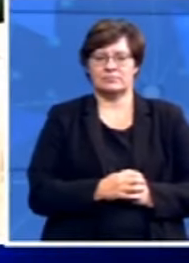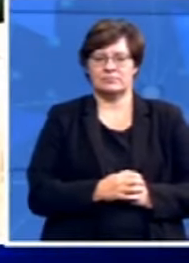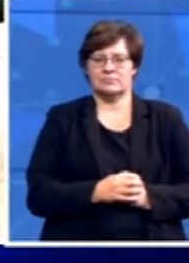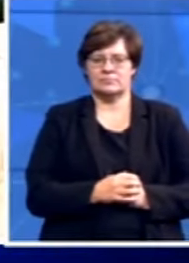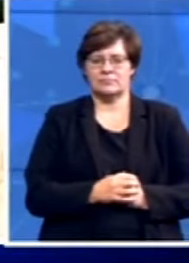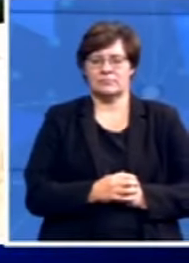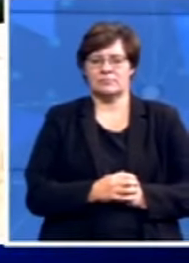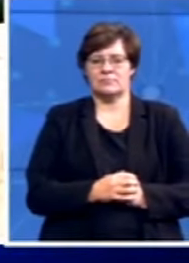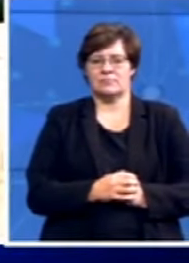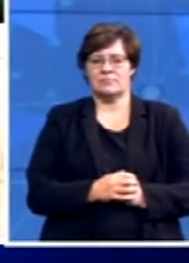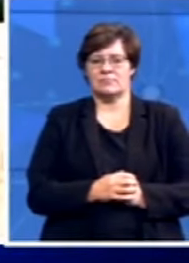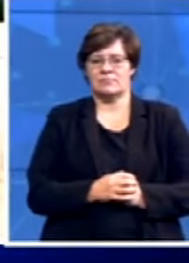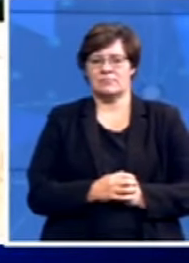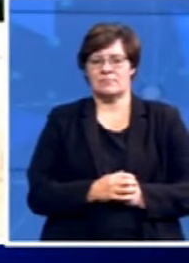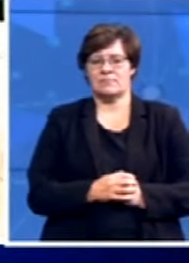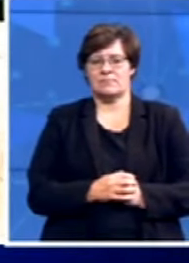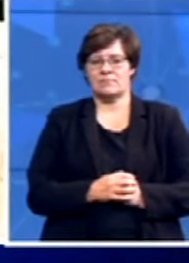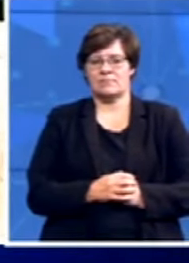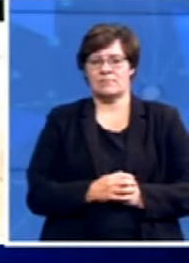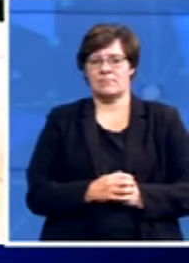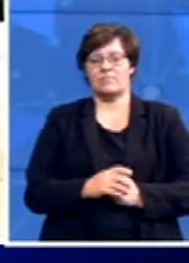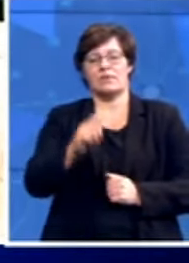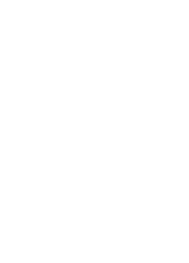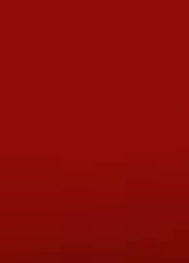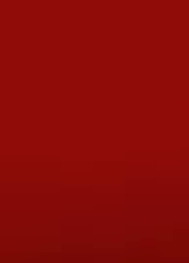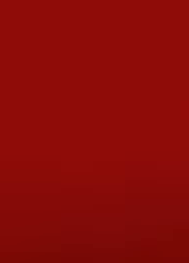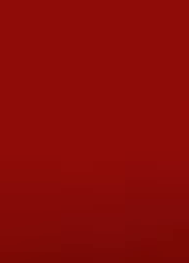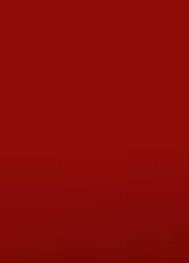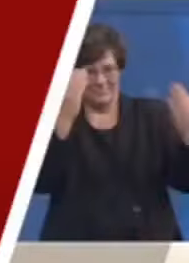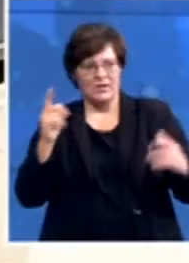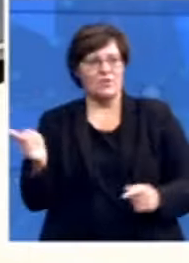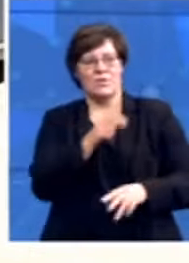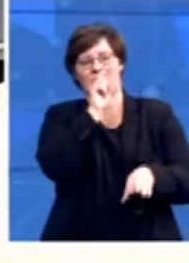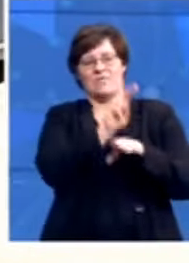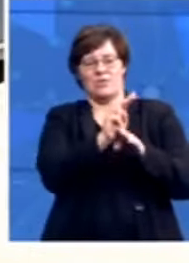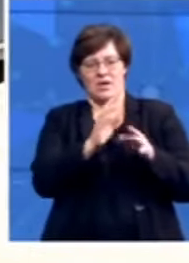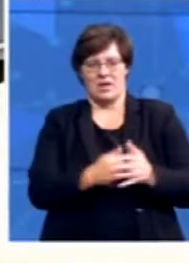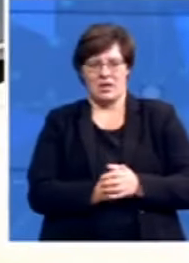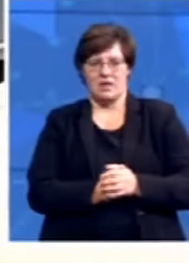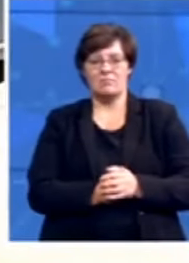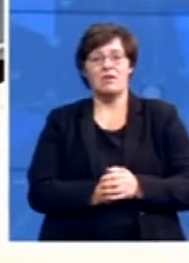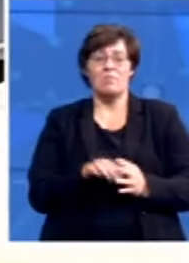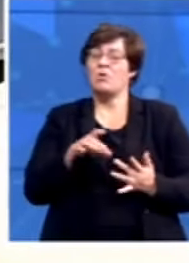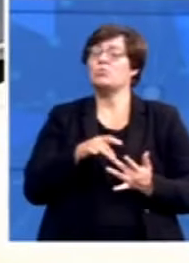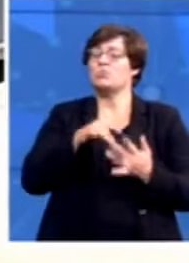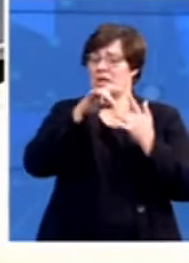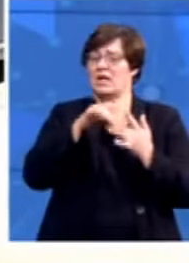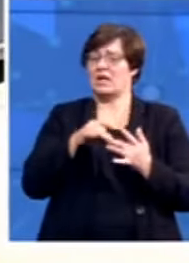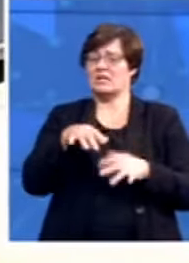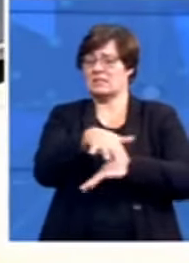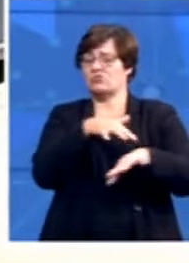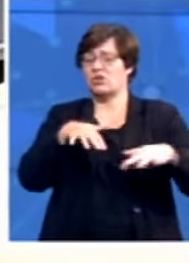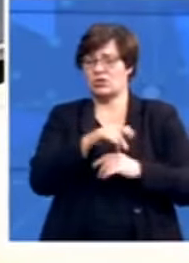Good morning to you, Desiree, and also to your viewers. It's a very unique situation in Nelson Mandela. As much as the load shedding continues to hit